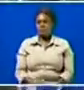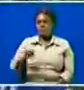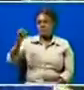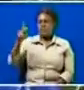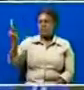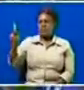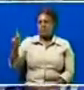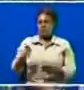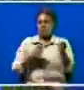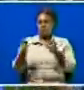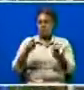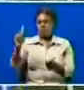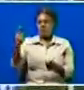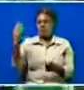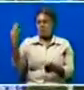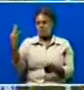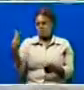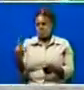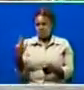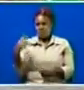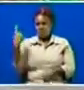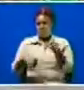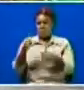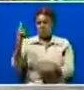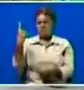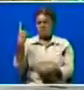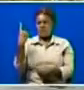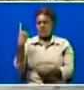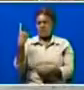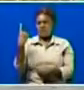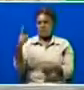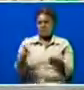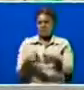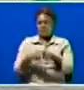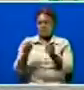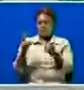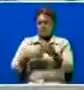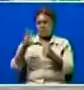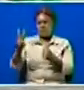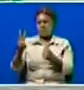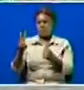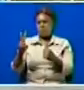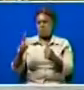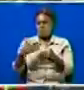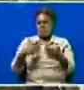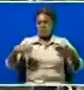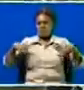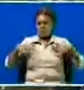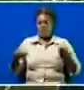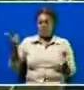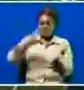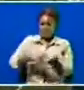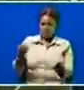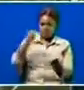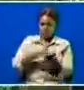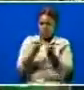JKUAT dominated the first three quarters, winning the first 11-10, then 17-15 heading into the break before registering